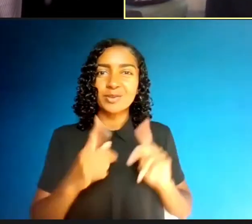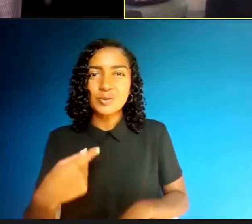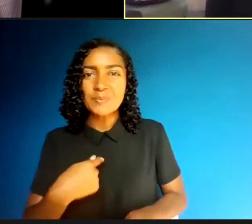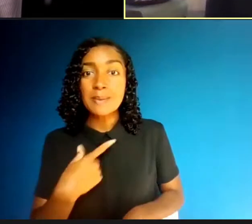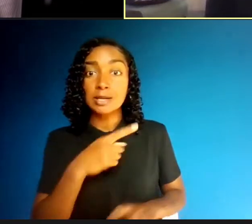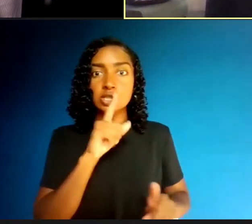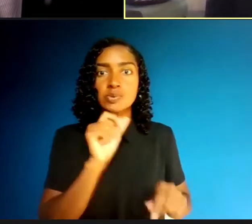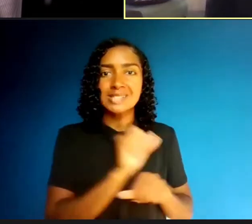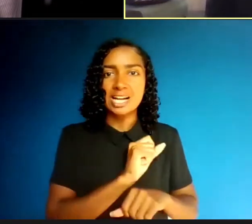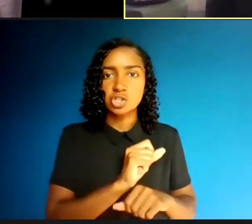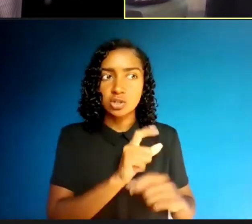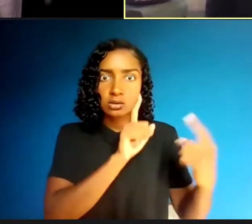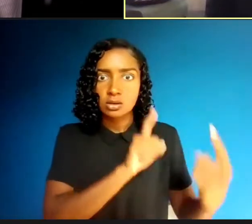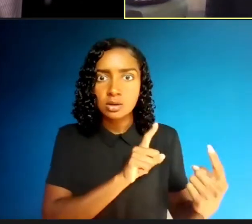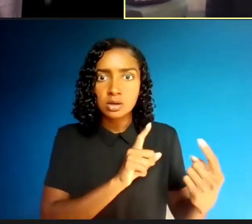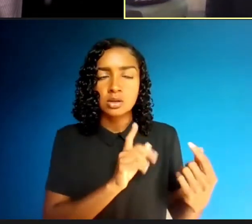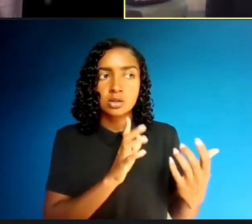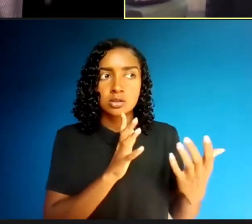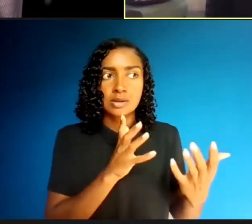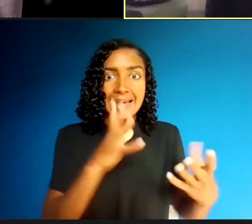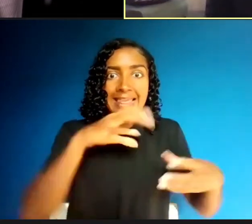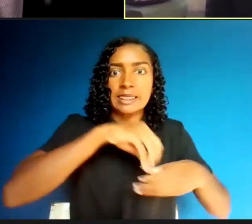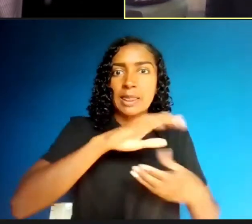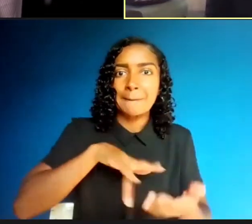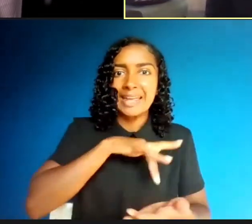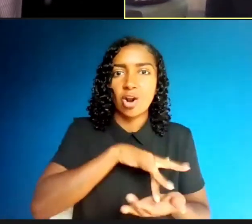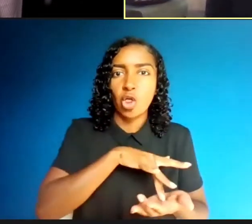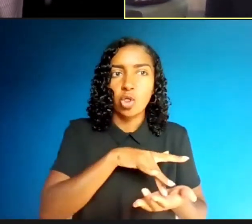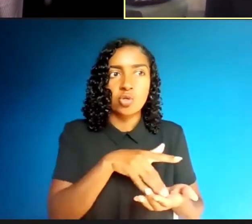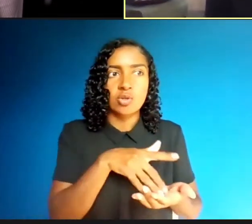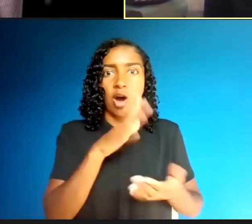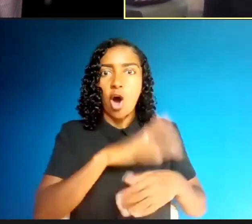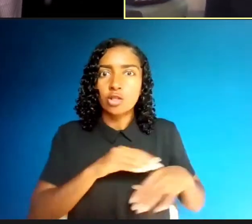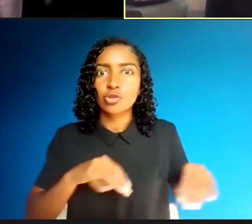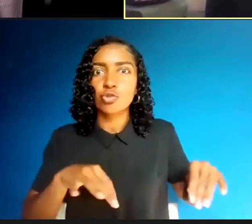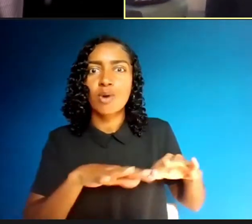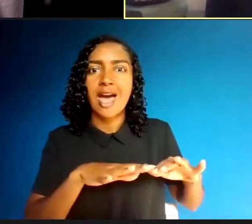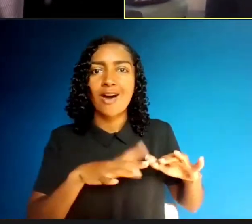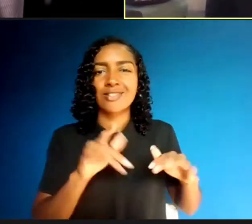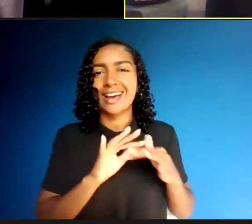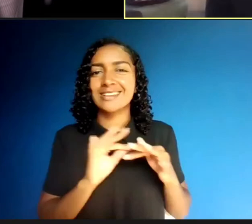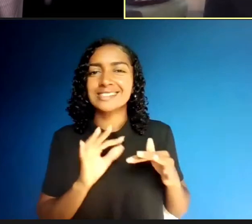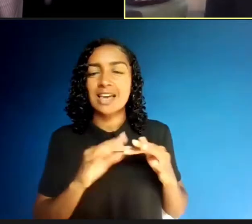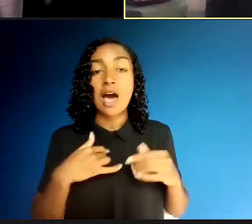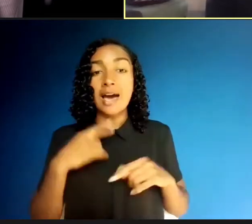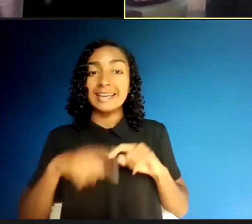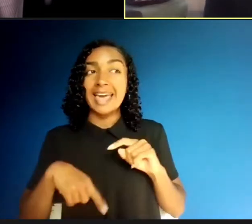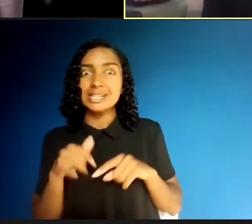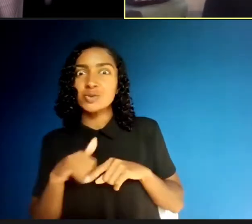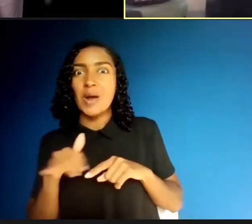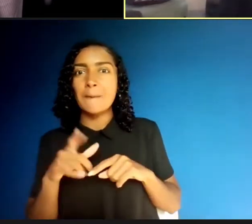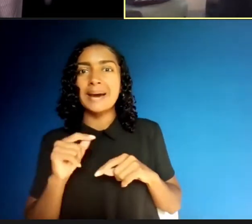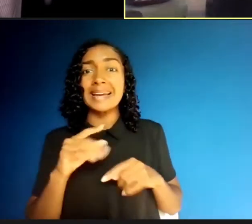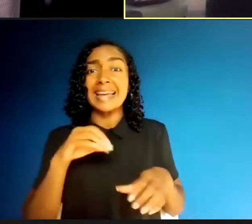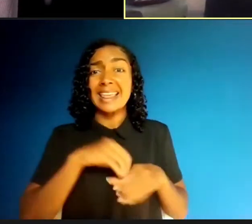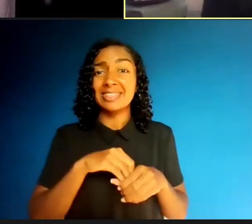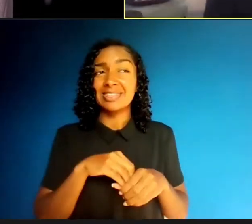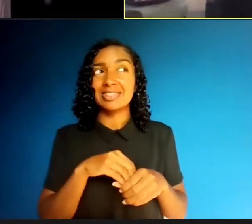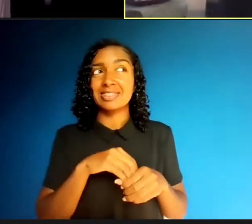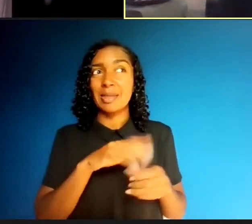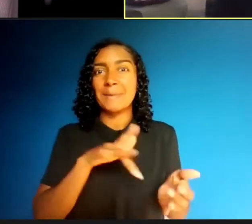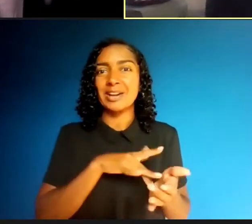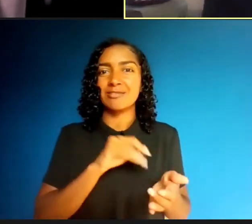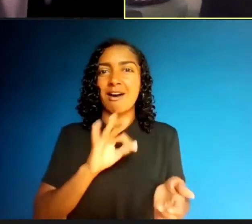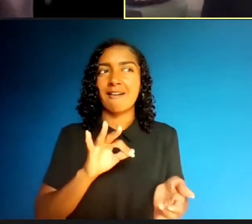she was in the middle of it, as I said, as I'd say, I can't swear, but in the middle of the S. She was in the middle